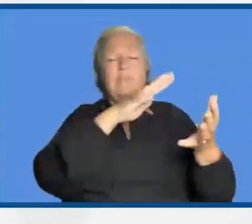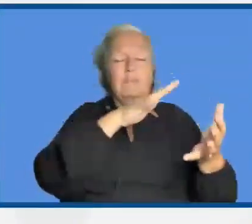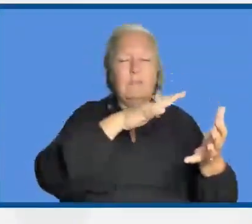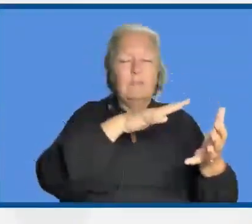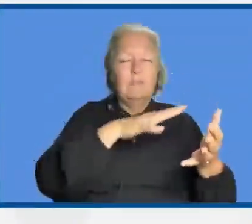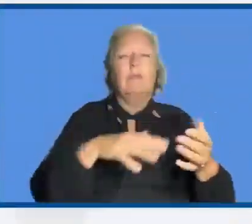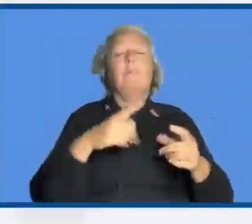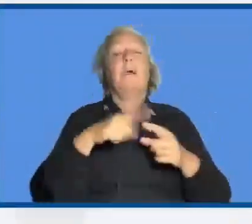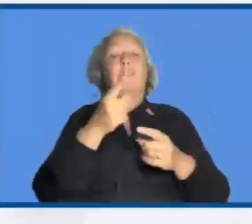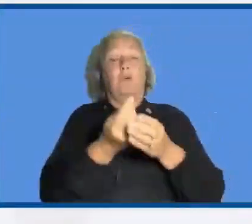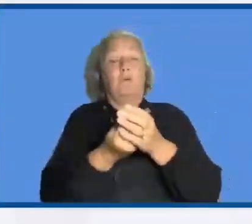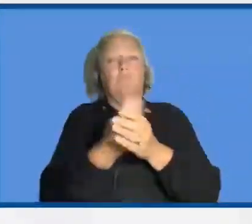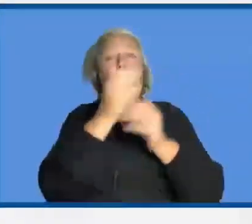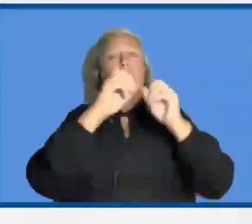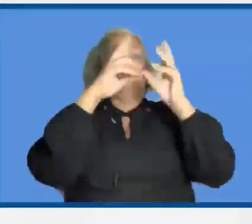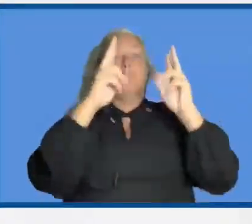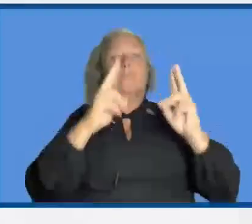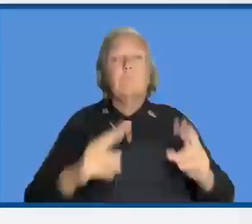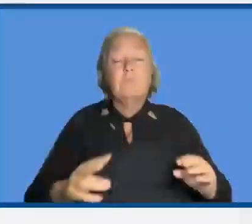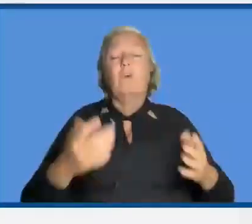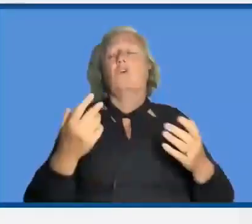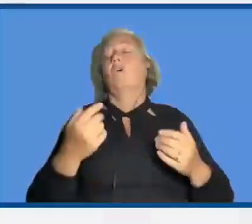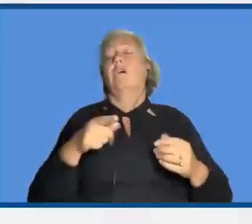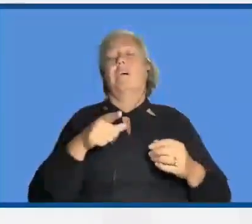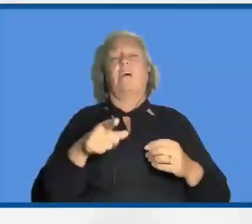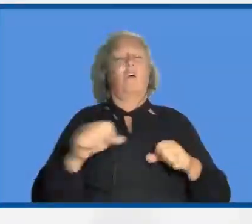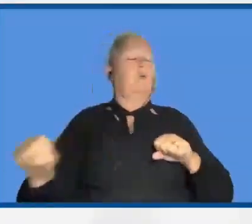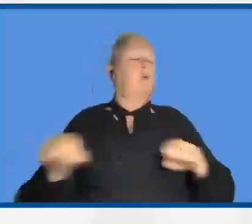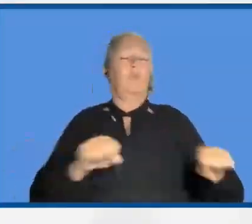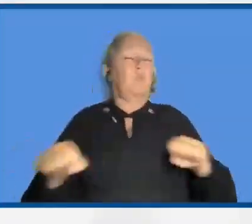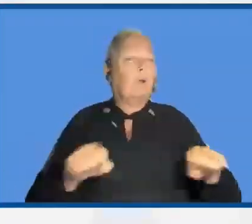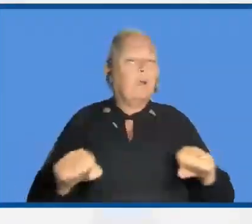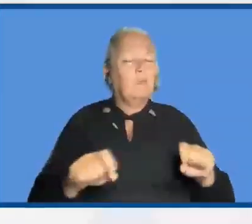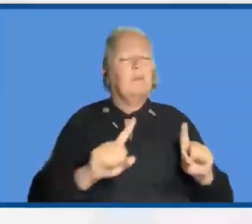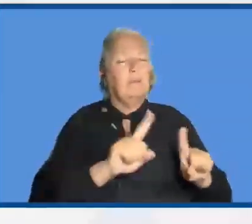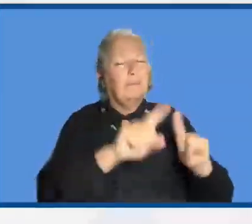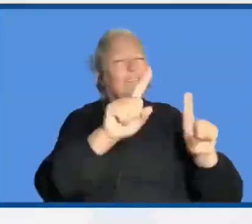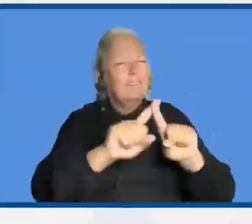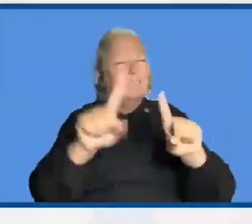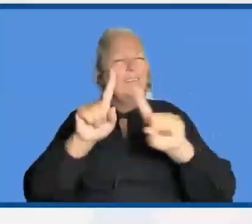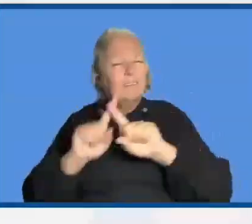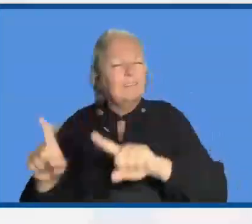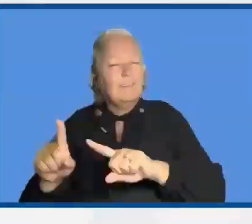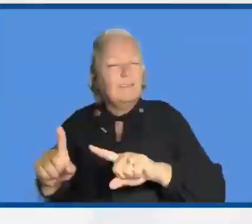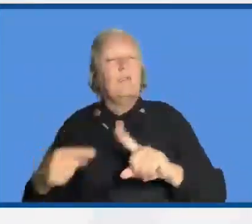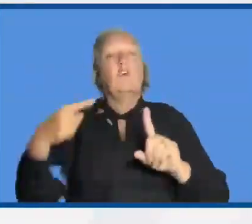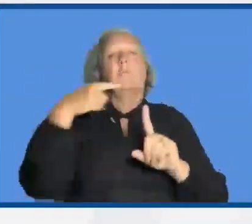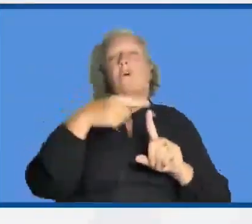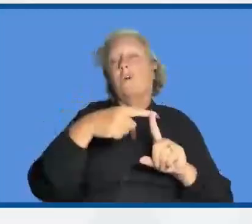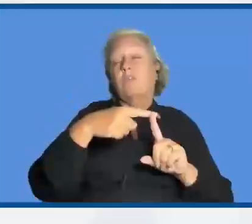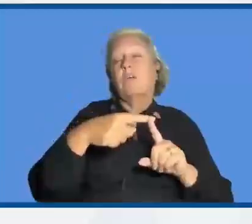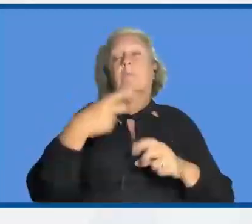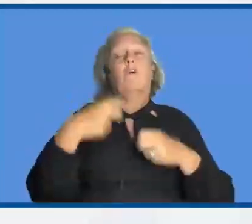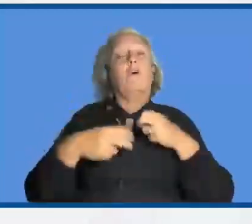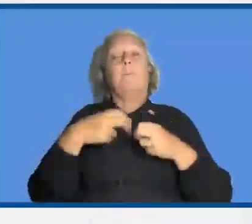volcanoes, we've got the earthquakes. Let us remember that we also, in addition to the problems of pandemics and so